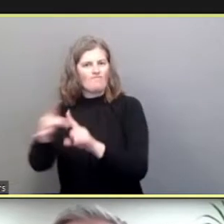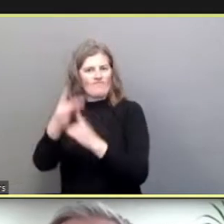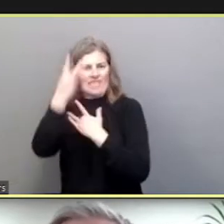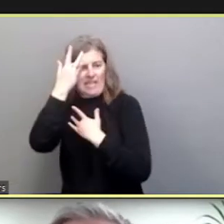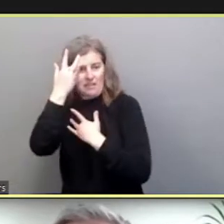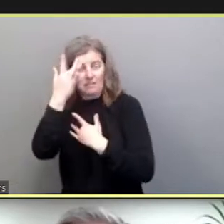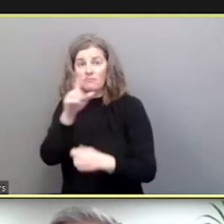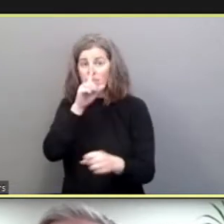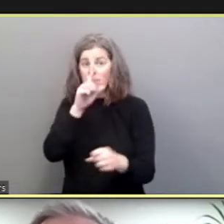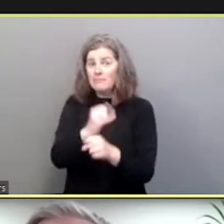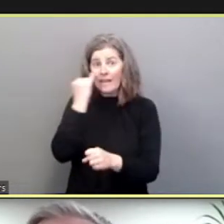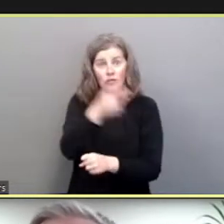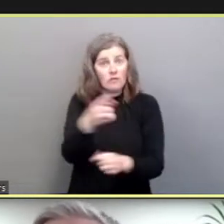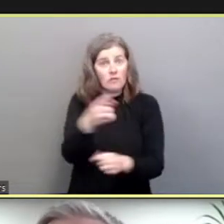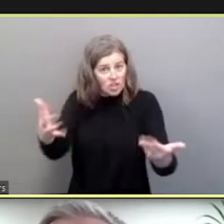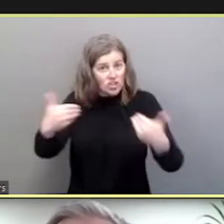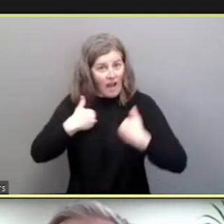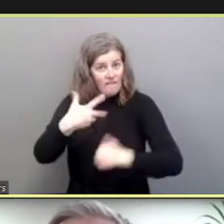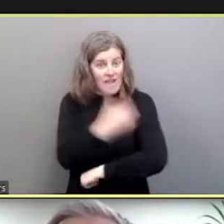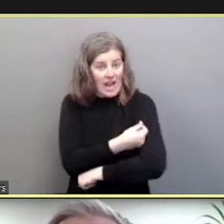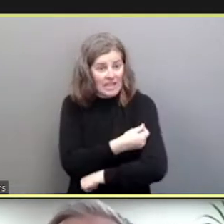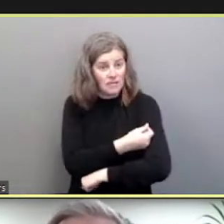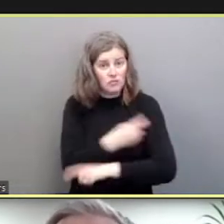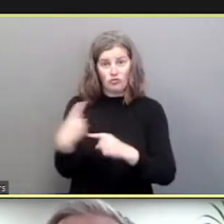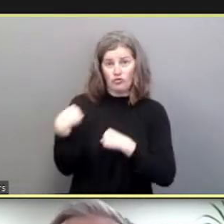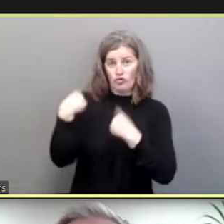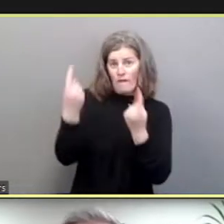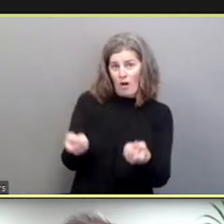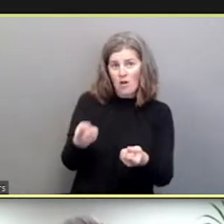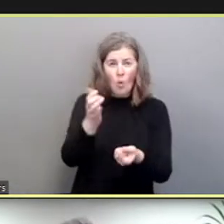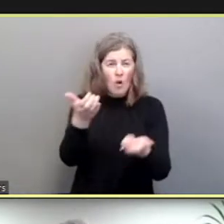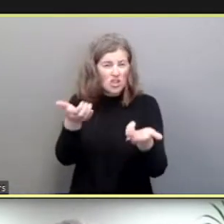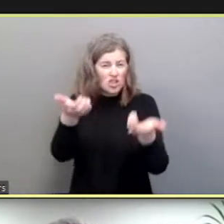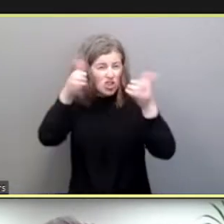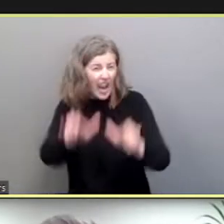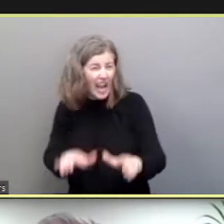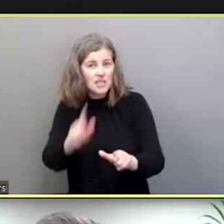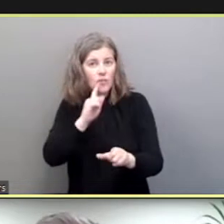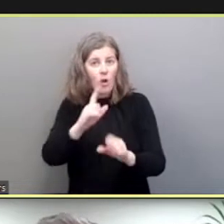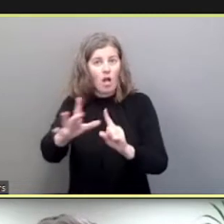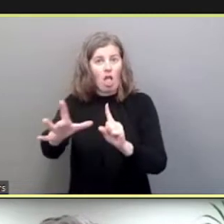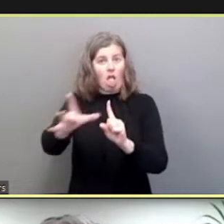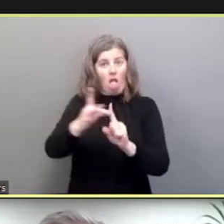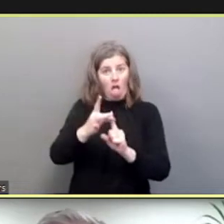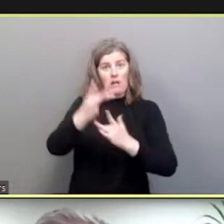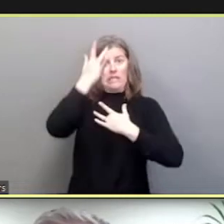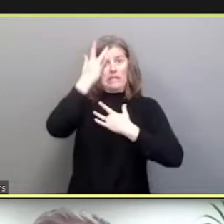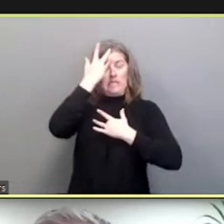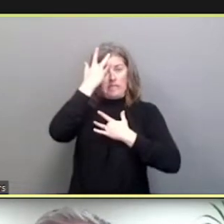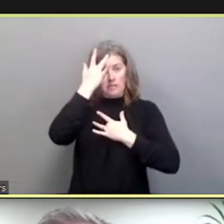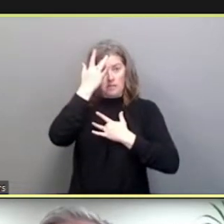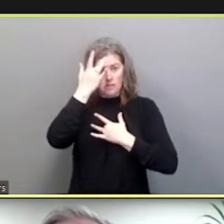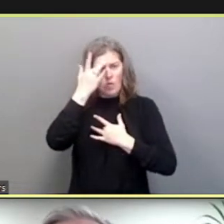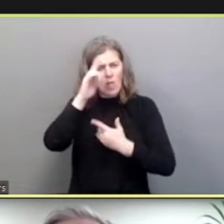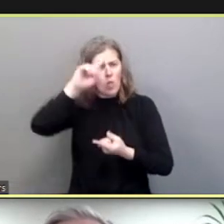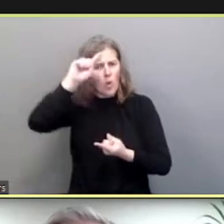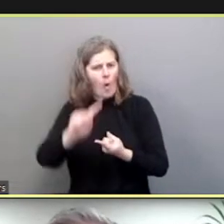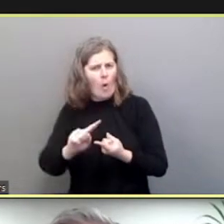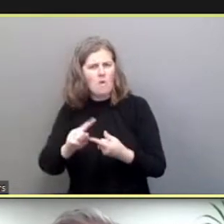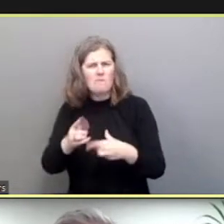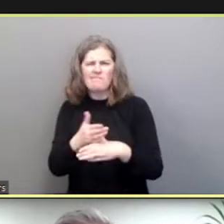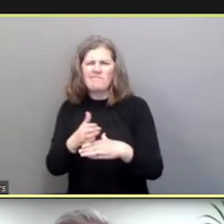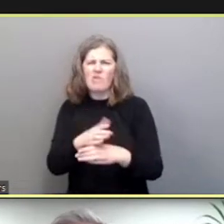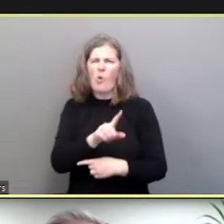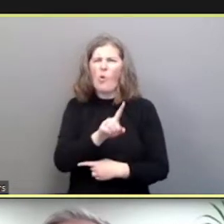are vaccinated, at least up to this point, your chances of having a breakthrough infection are very low. They range between